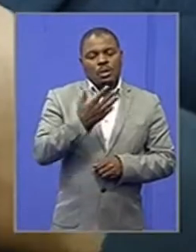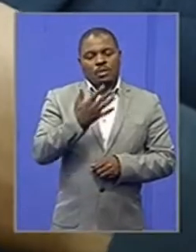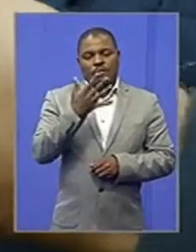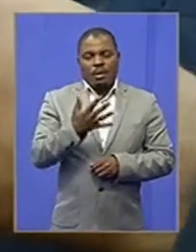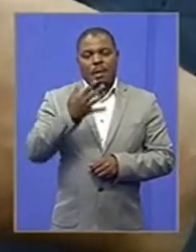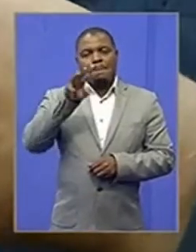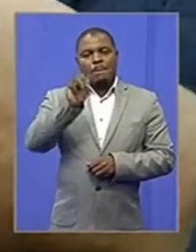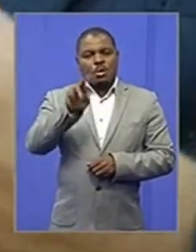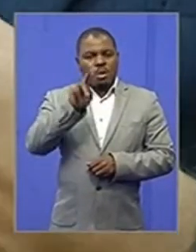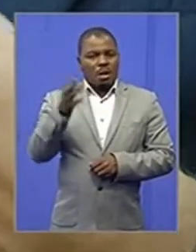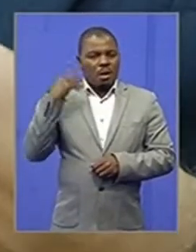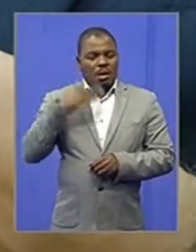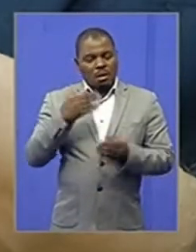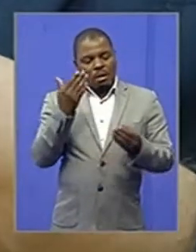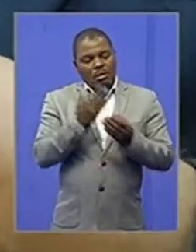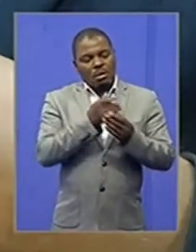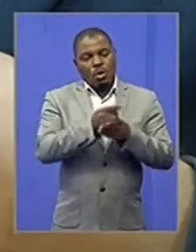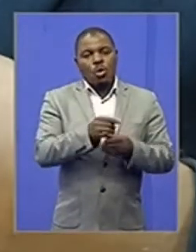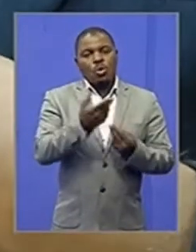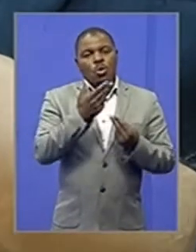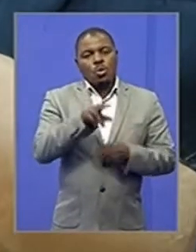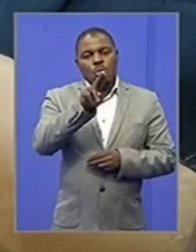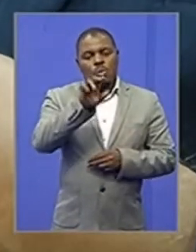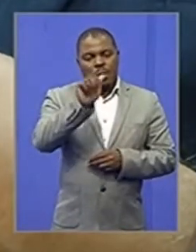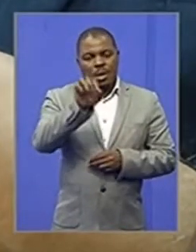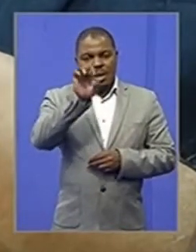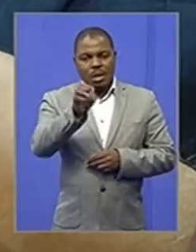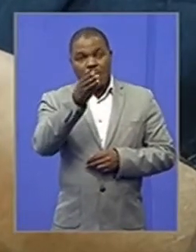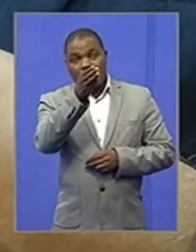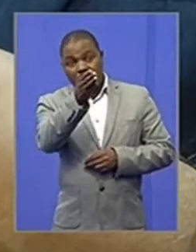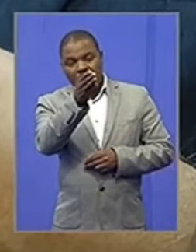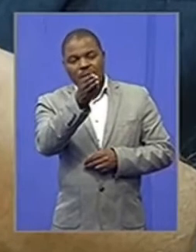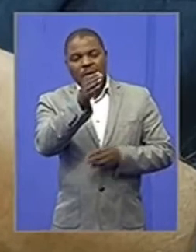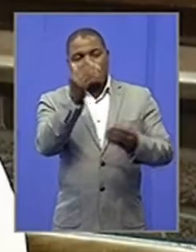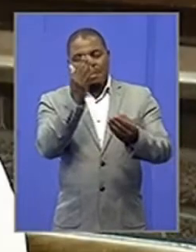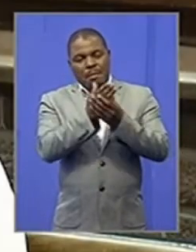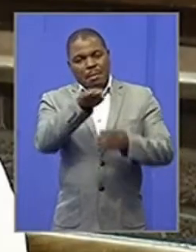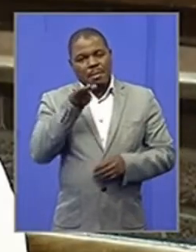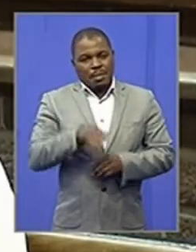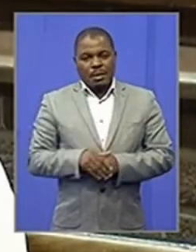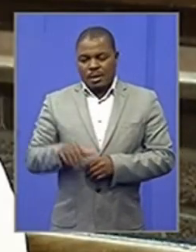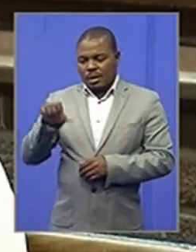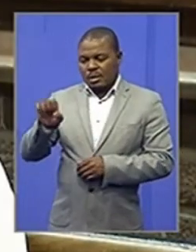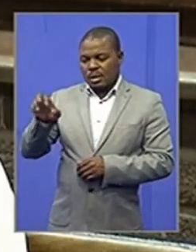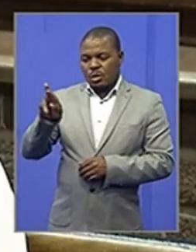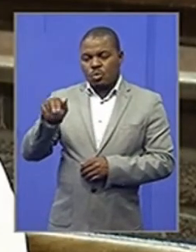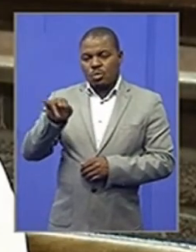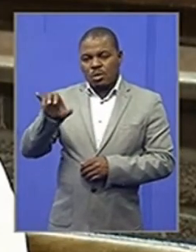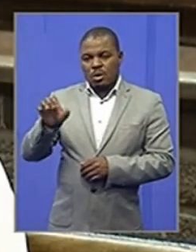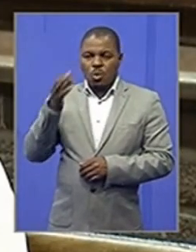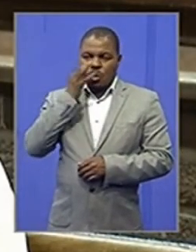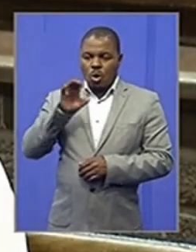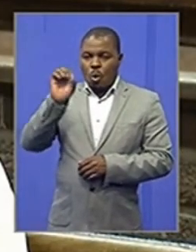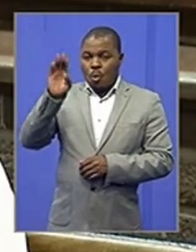$265 a neng a bolokilwe akhaontong ya United Arab Emirates Isa Global. Serunye a re kgotlatshekelo ya kgaolo ya